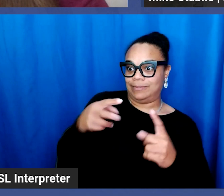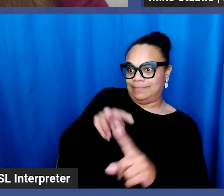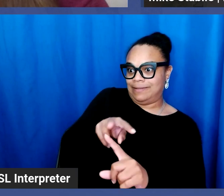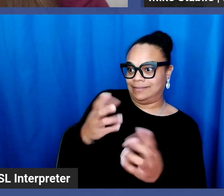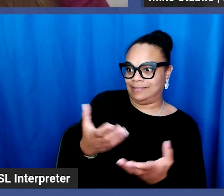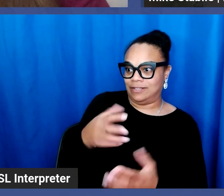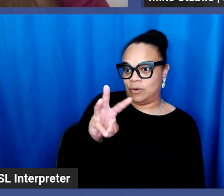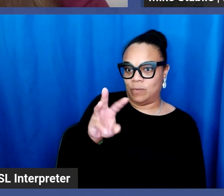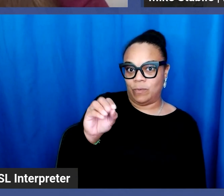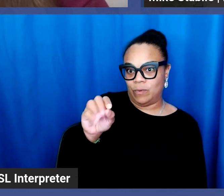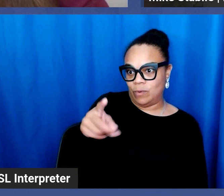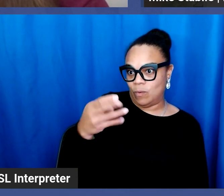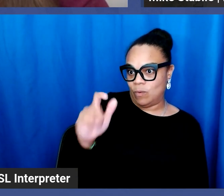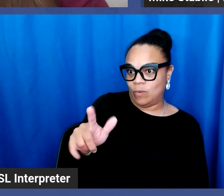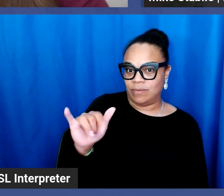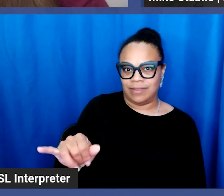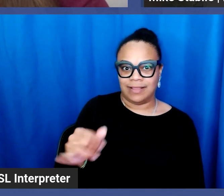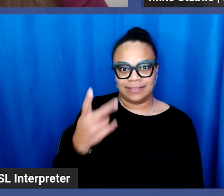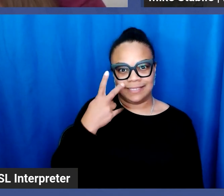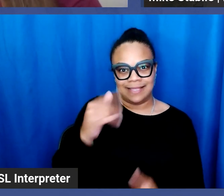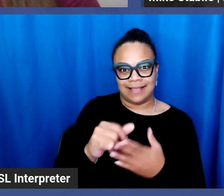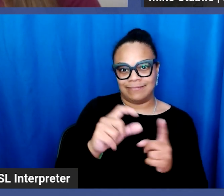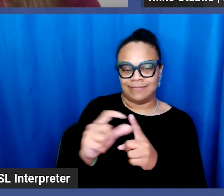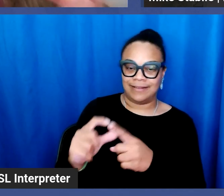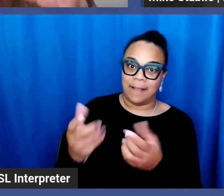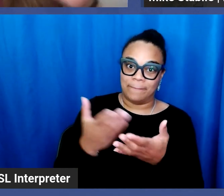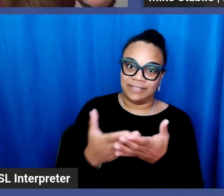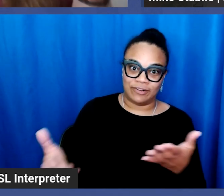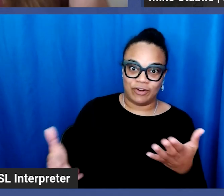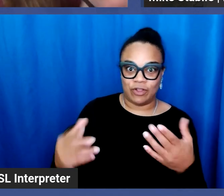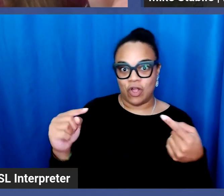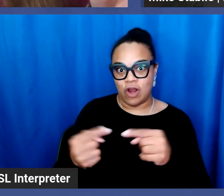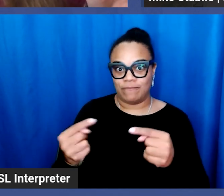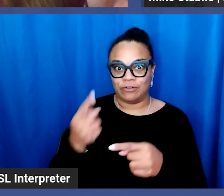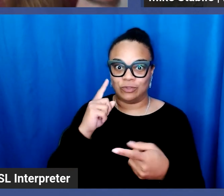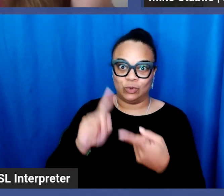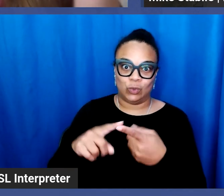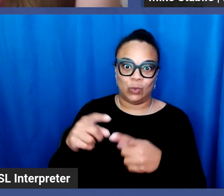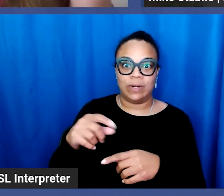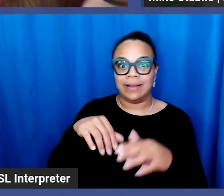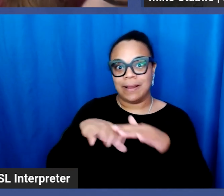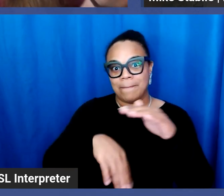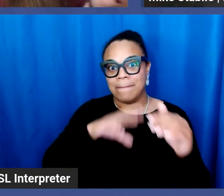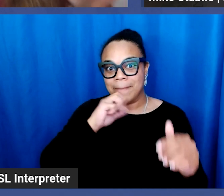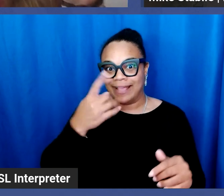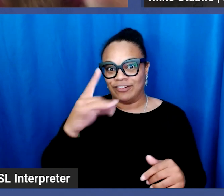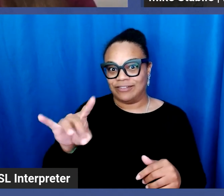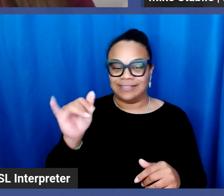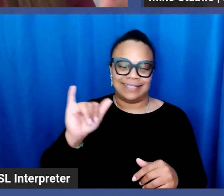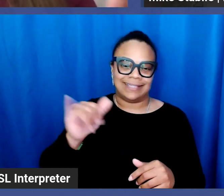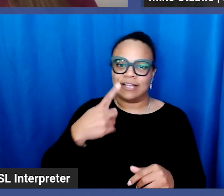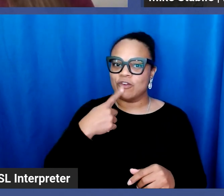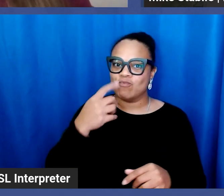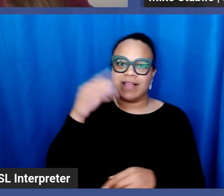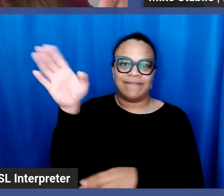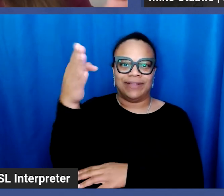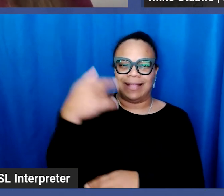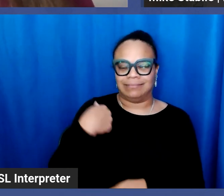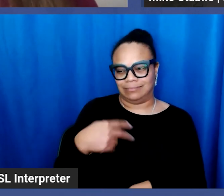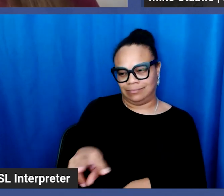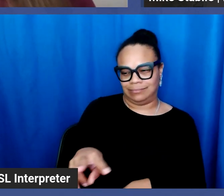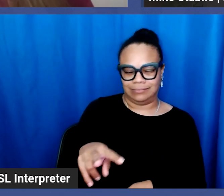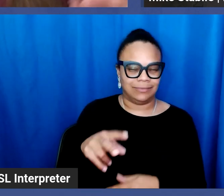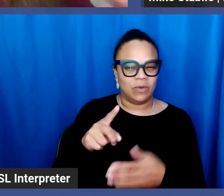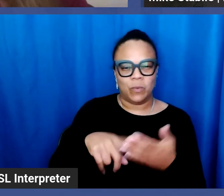see that verbiage, material harmful to minors anywhere, it's like a red flag. There's like a siren going off, and I'm like, oh, what does that